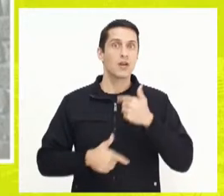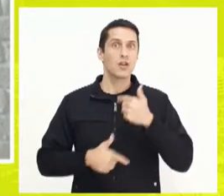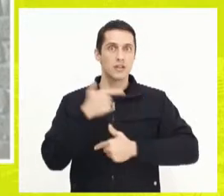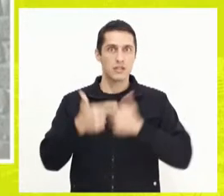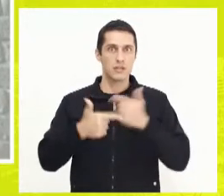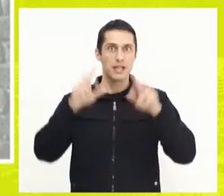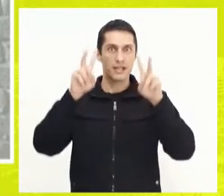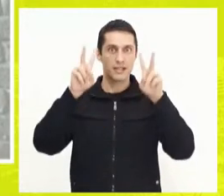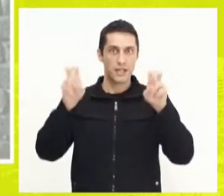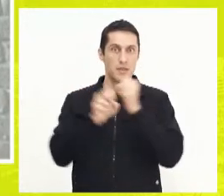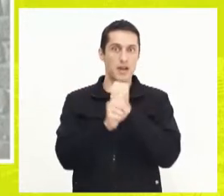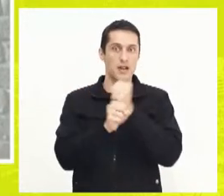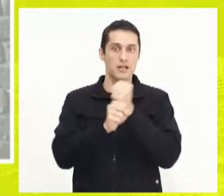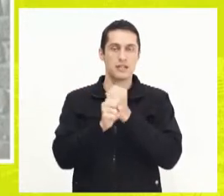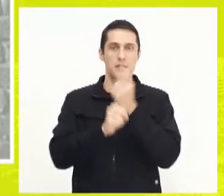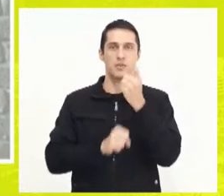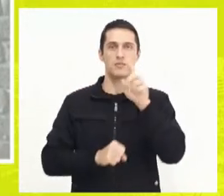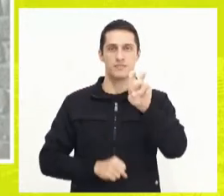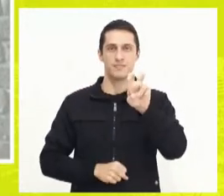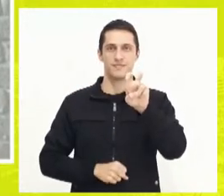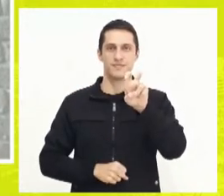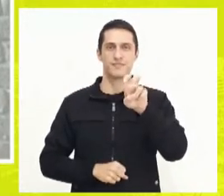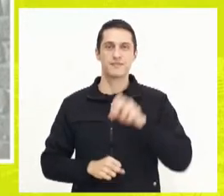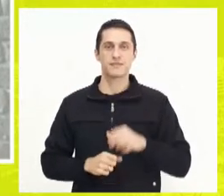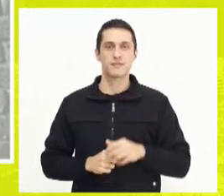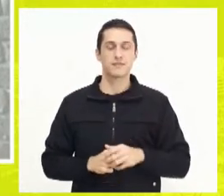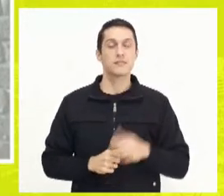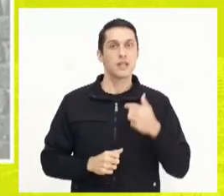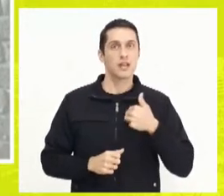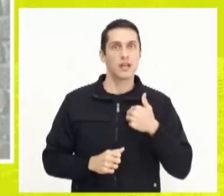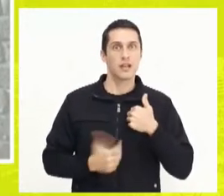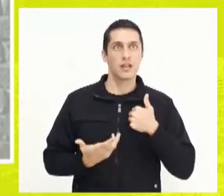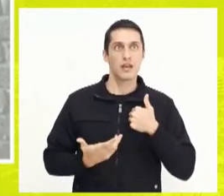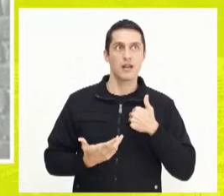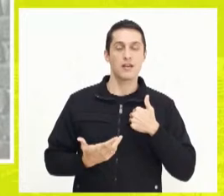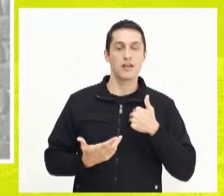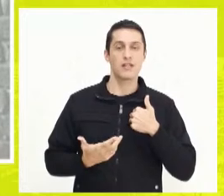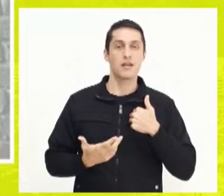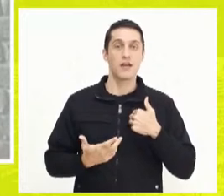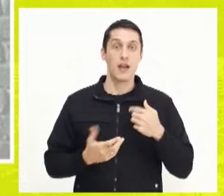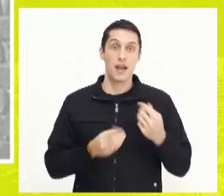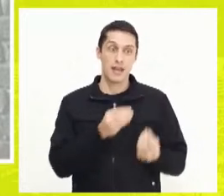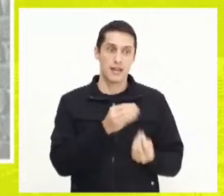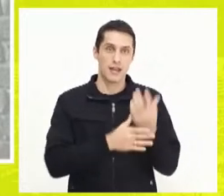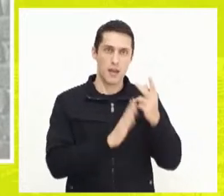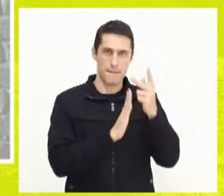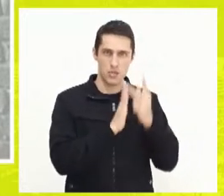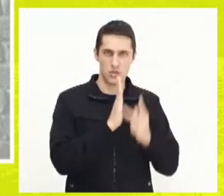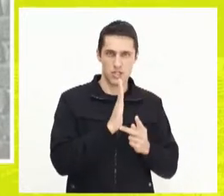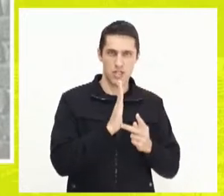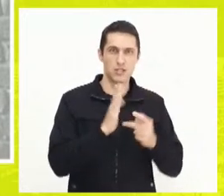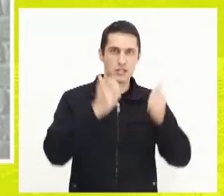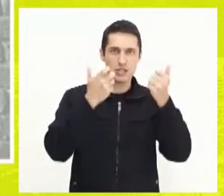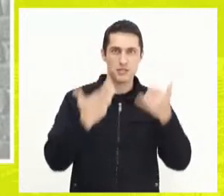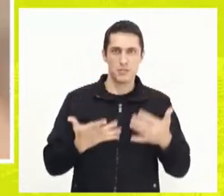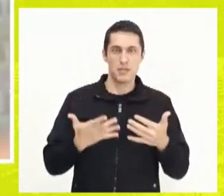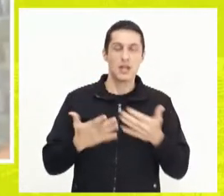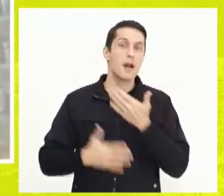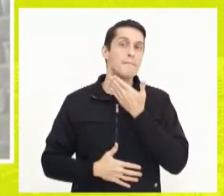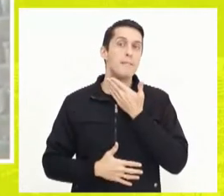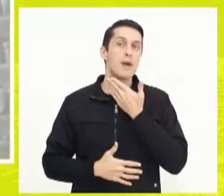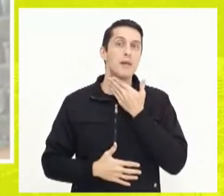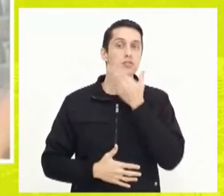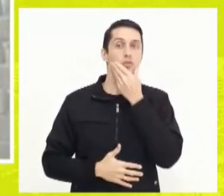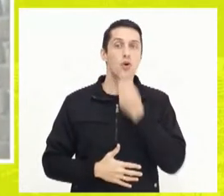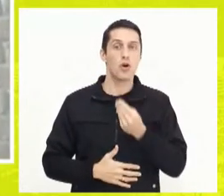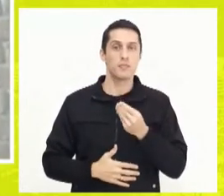it's interesting because i work with this uh subject for 15 years i found it years ago